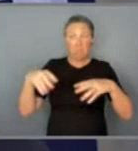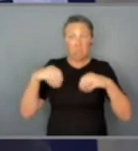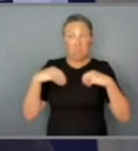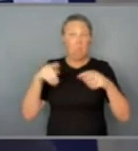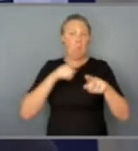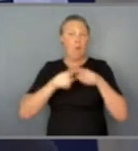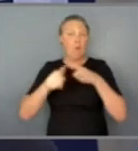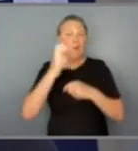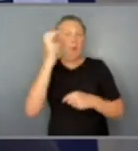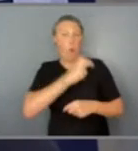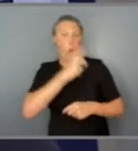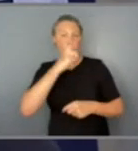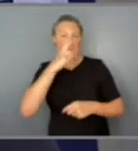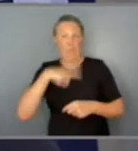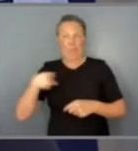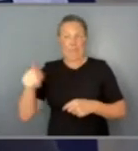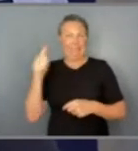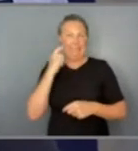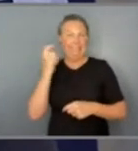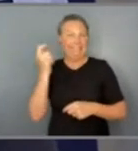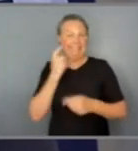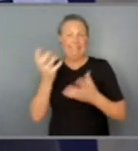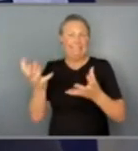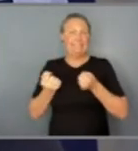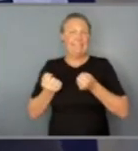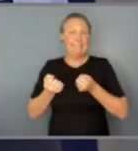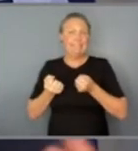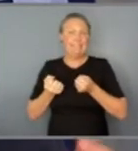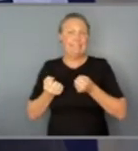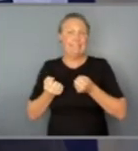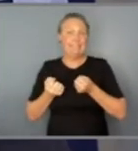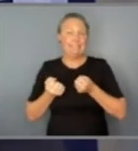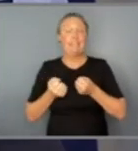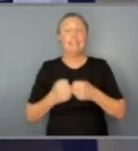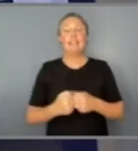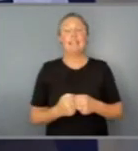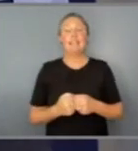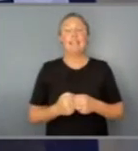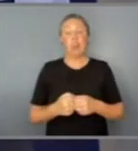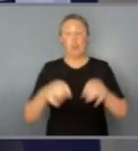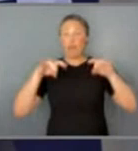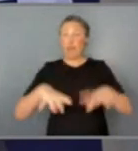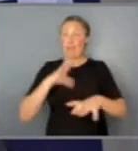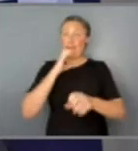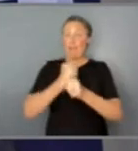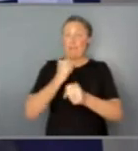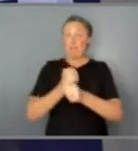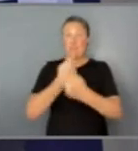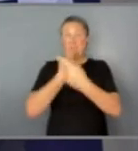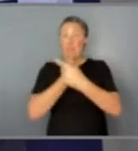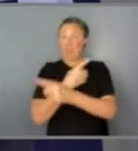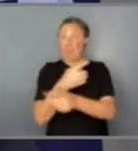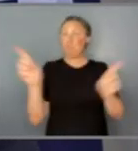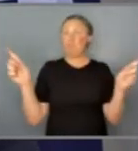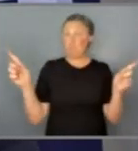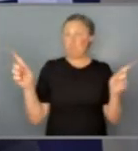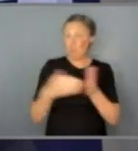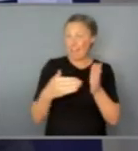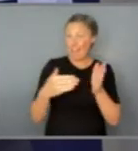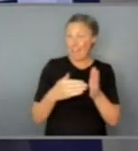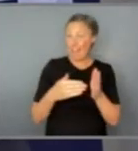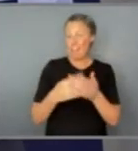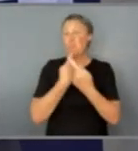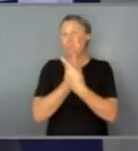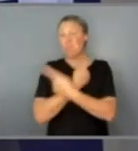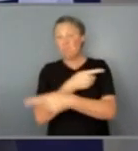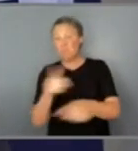most vulnerable. To keep that booster program going, the Commonwealth, I can announce, I advise the Premiers and